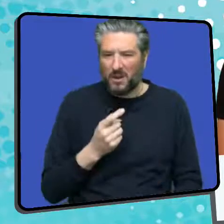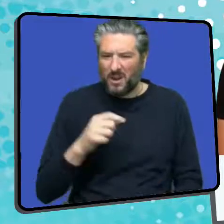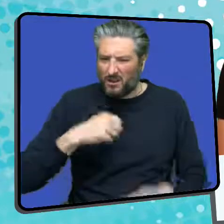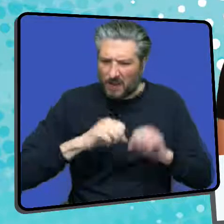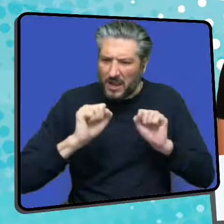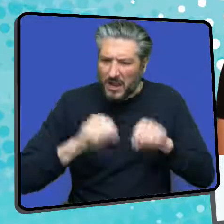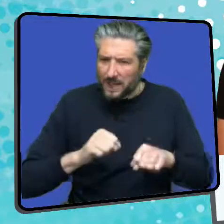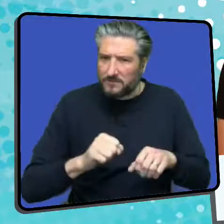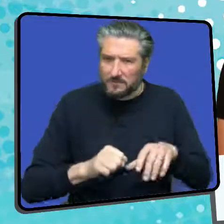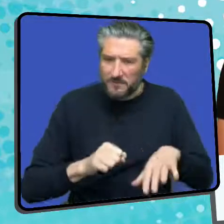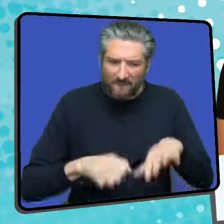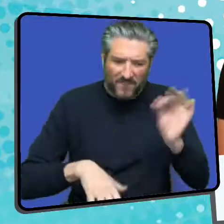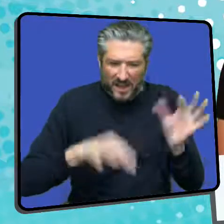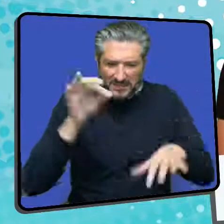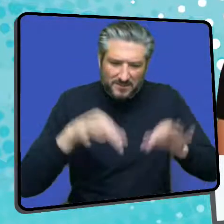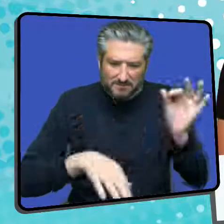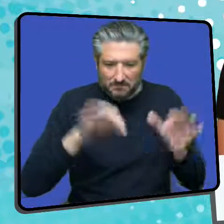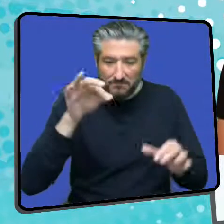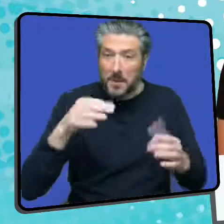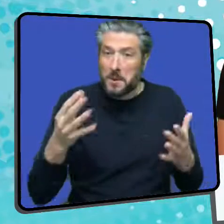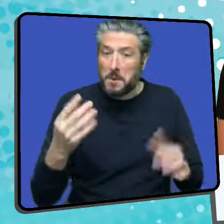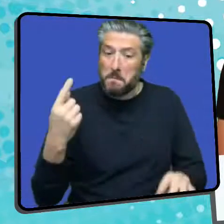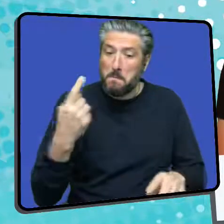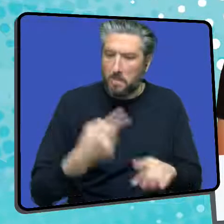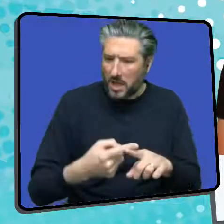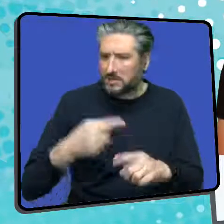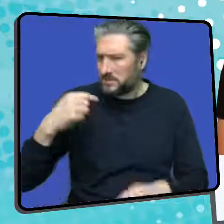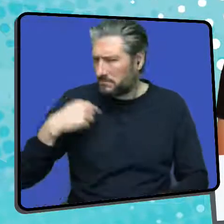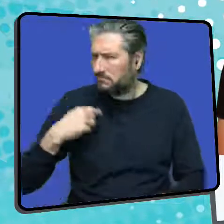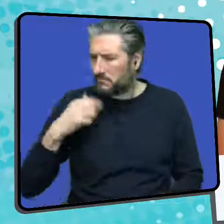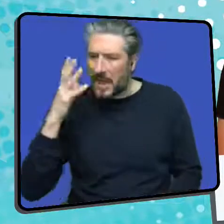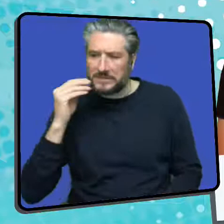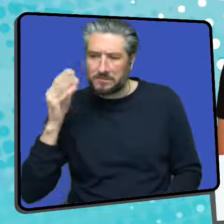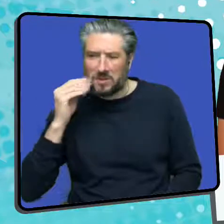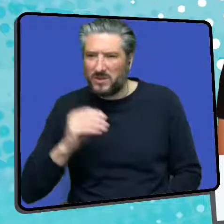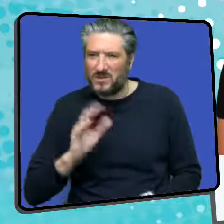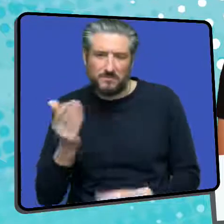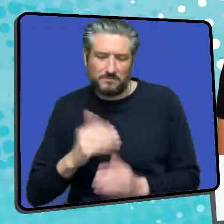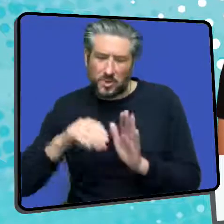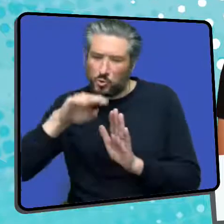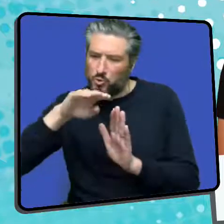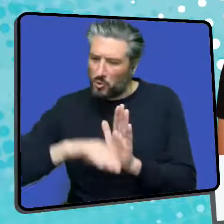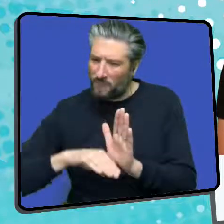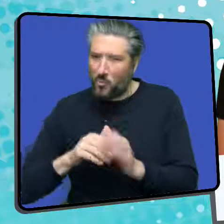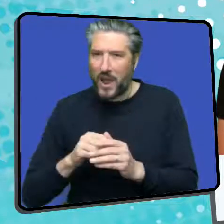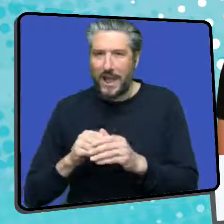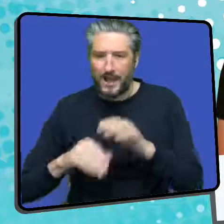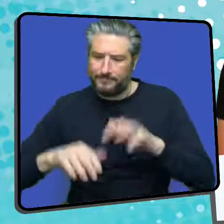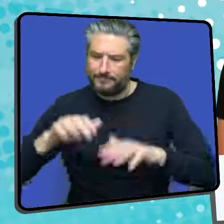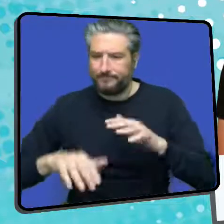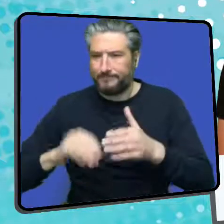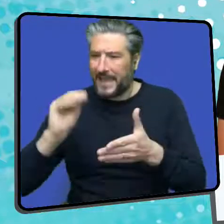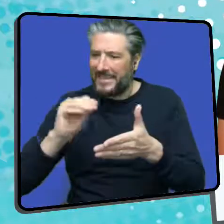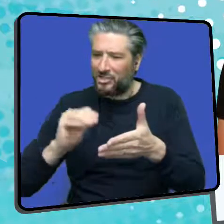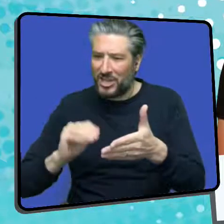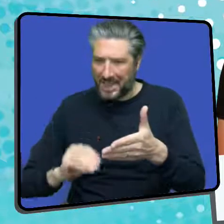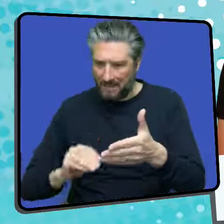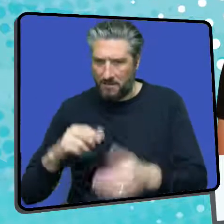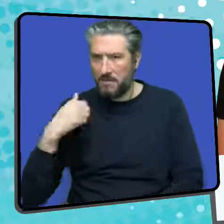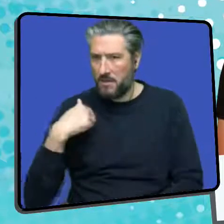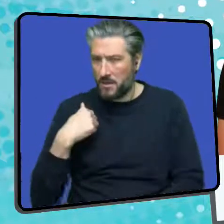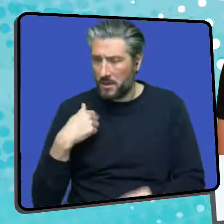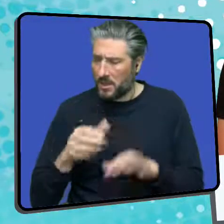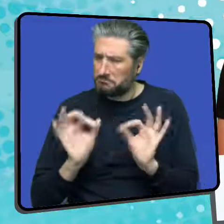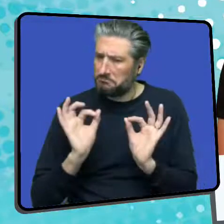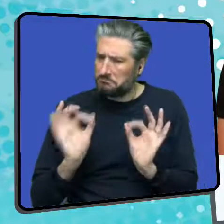do have a lot of experience in software engineering as well, so that helps a lot, because AI is not only about the models, it's also about proper software engineering,